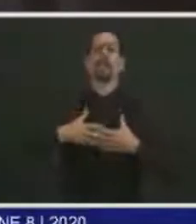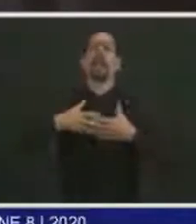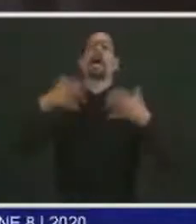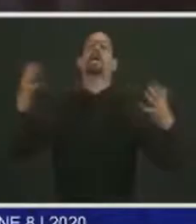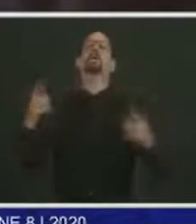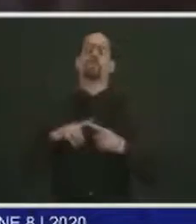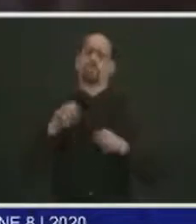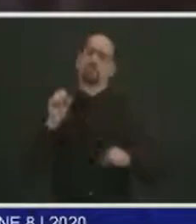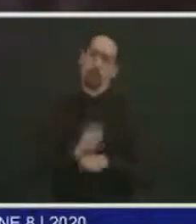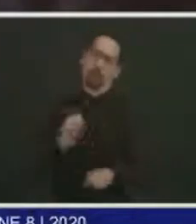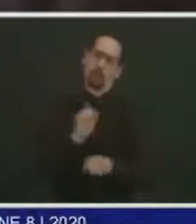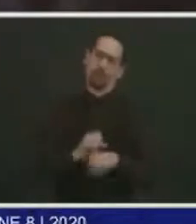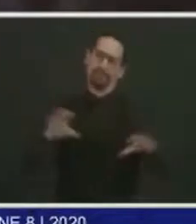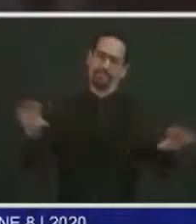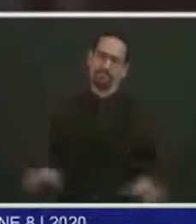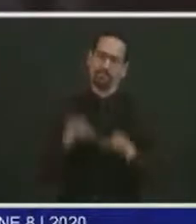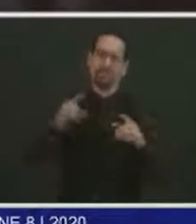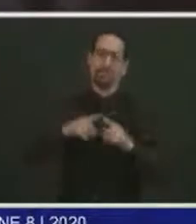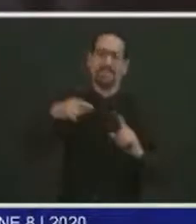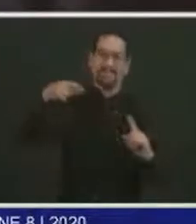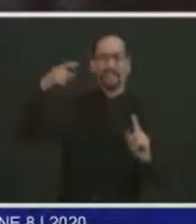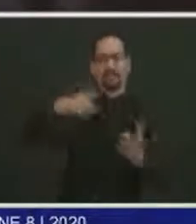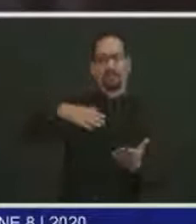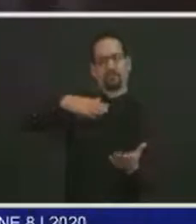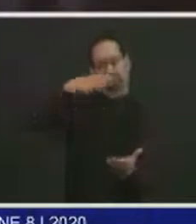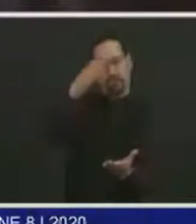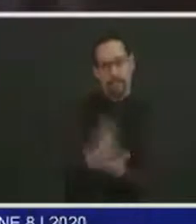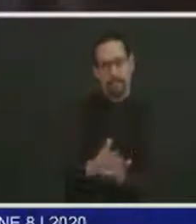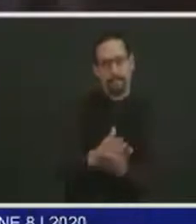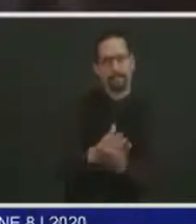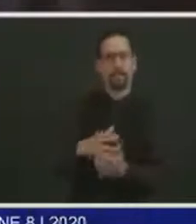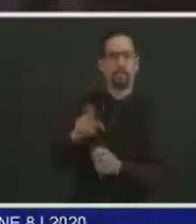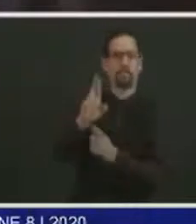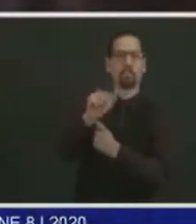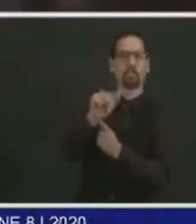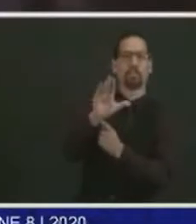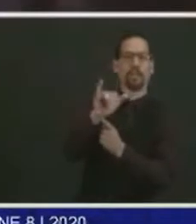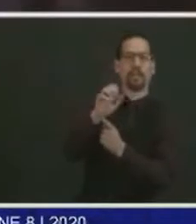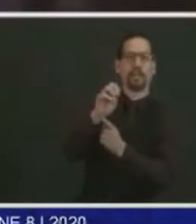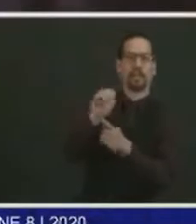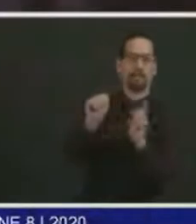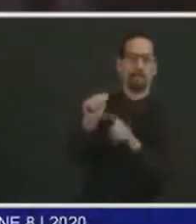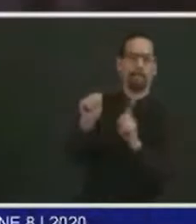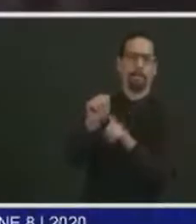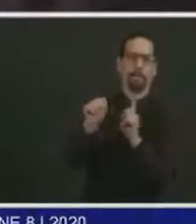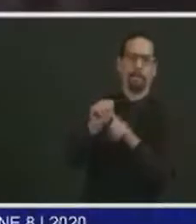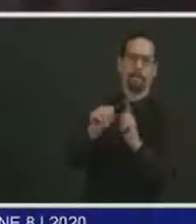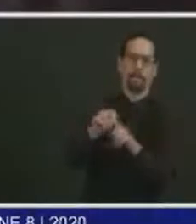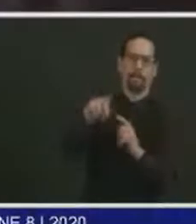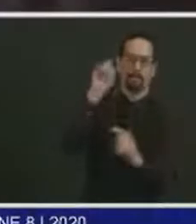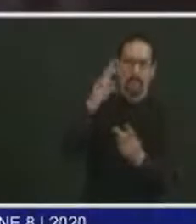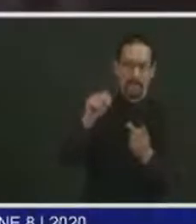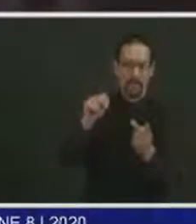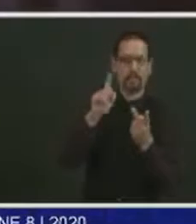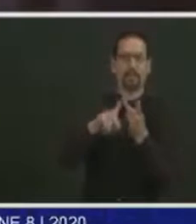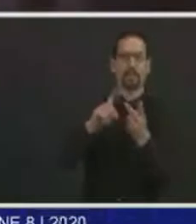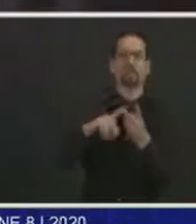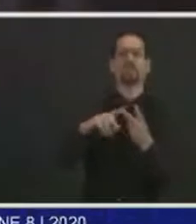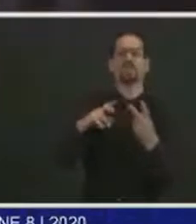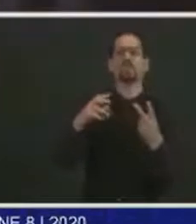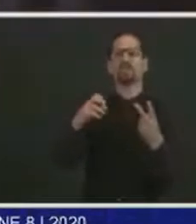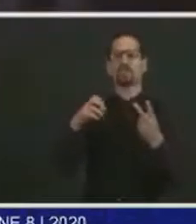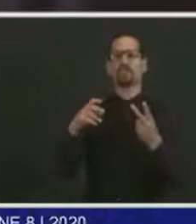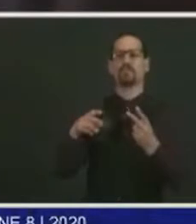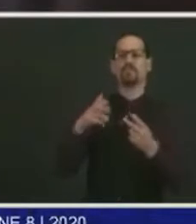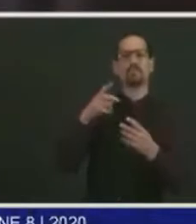fully, completely racism, racial profiling, police brutality in all of